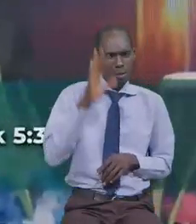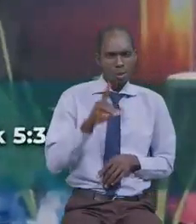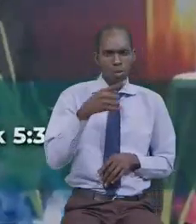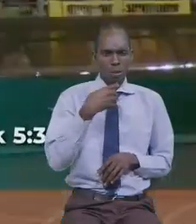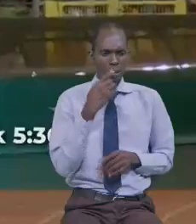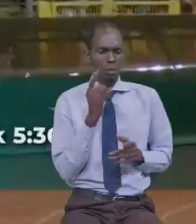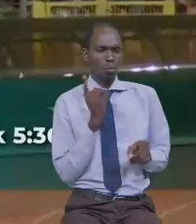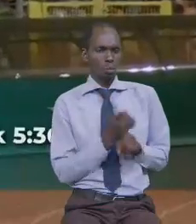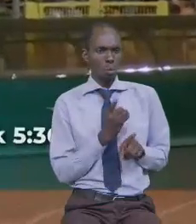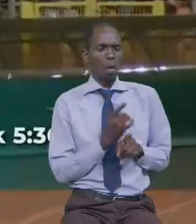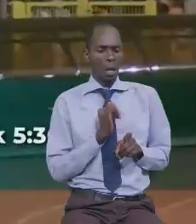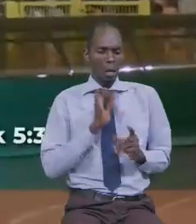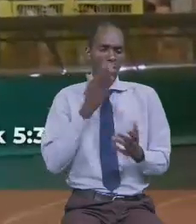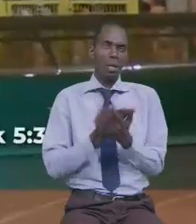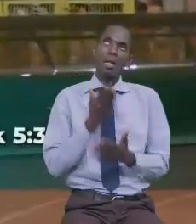there.